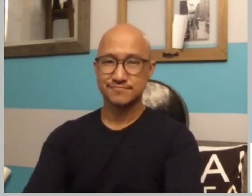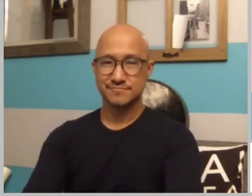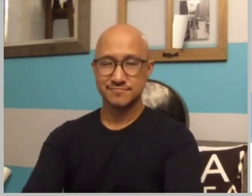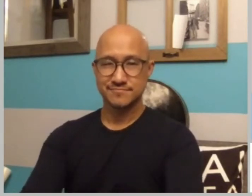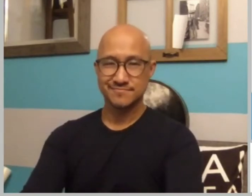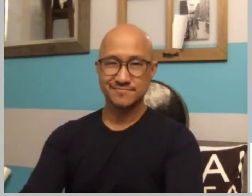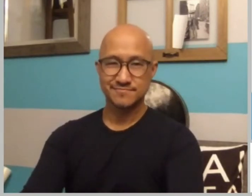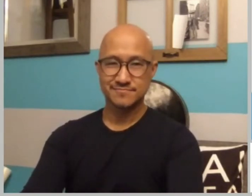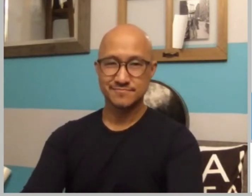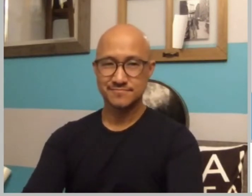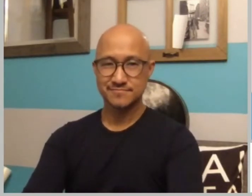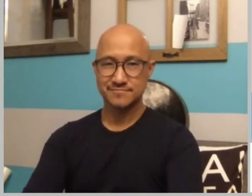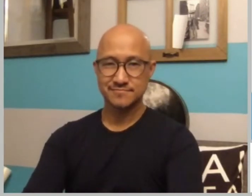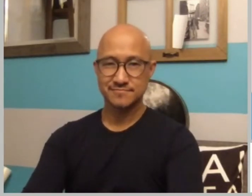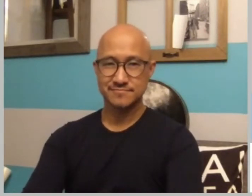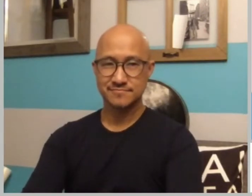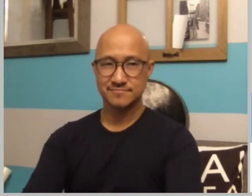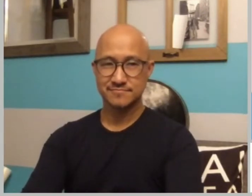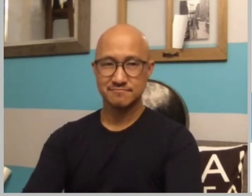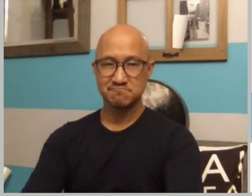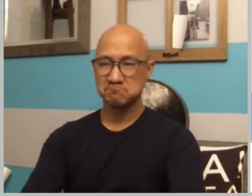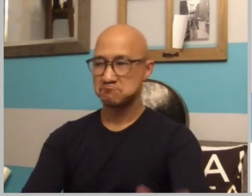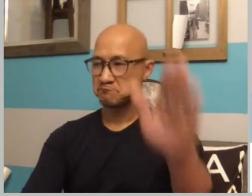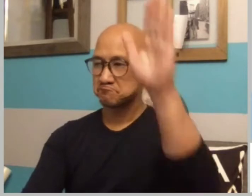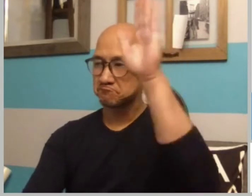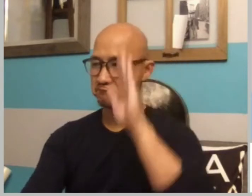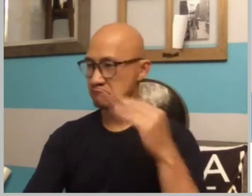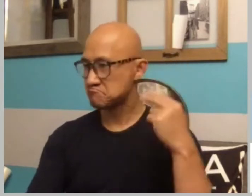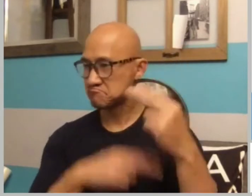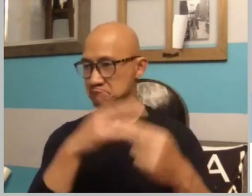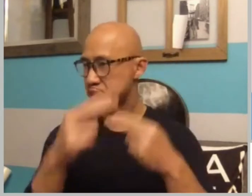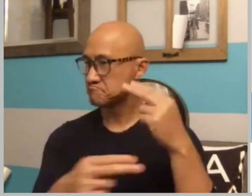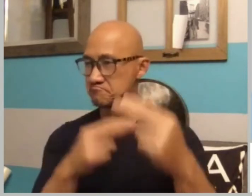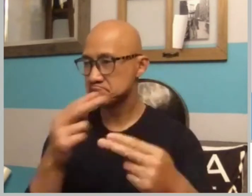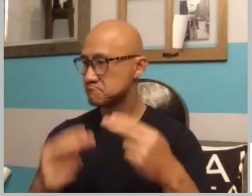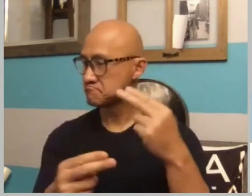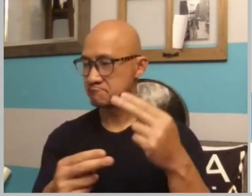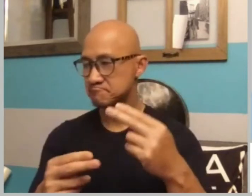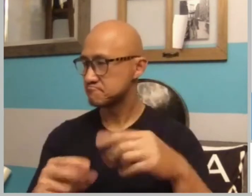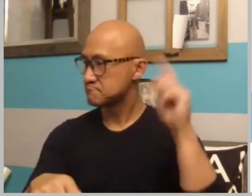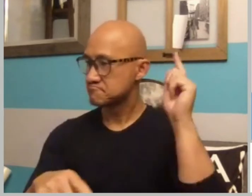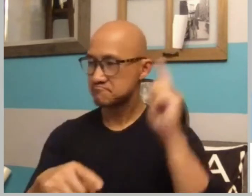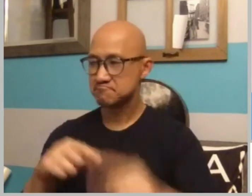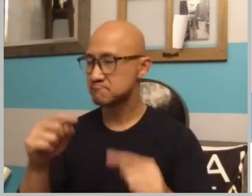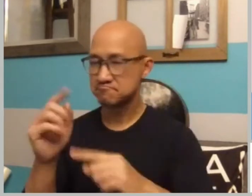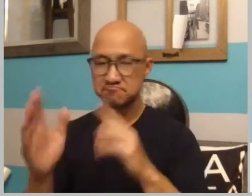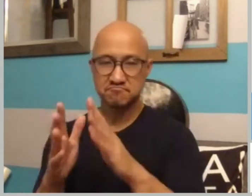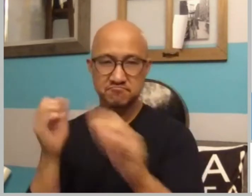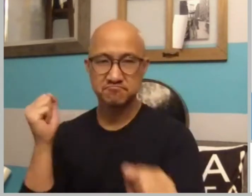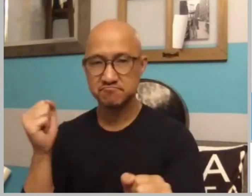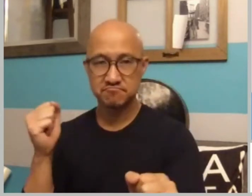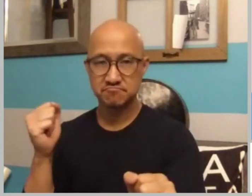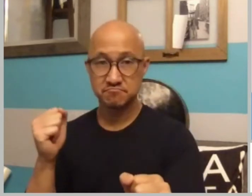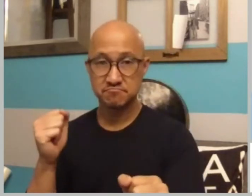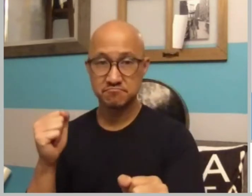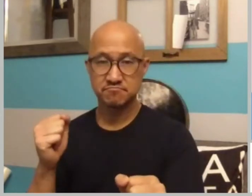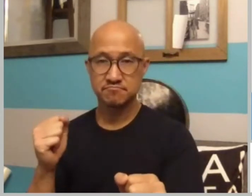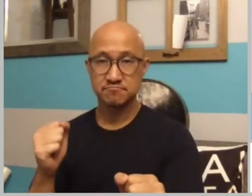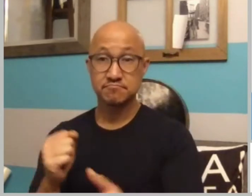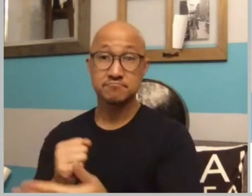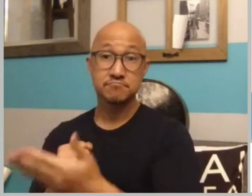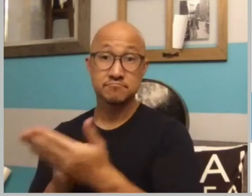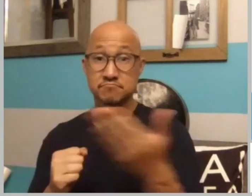for those that he loves cannot be tampered with. Even though you're experiencing trials while you're in this flesh, right? It's